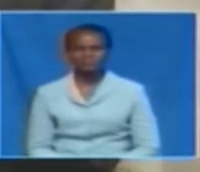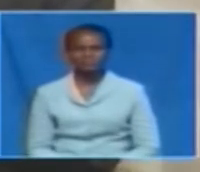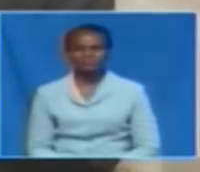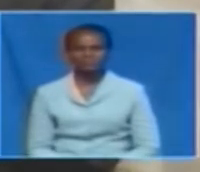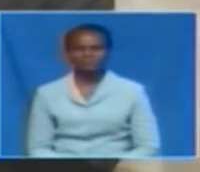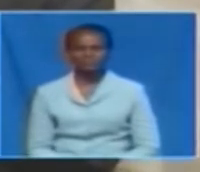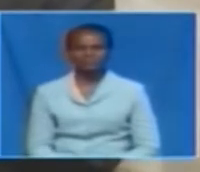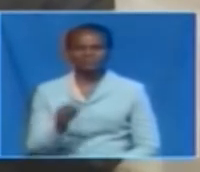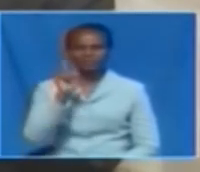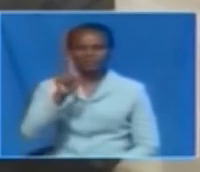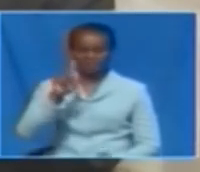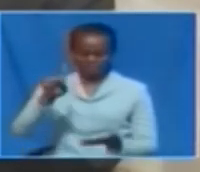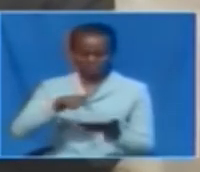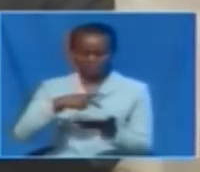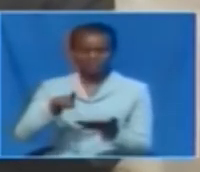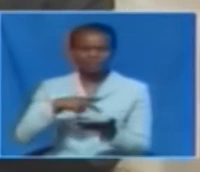one party, which is